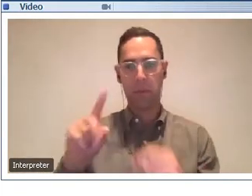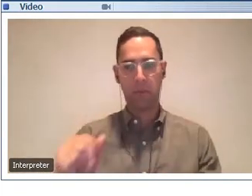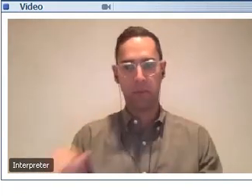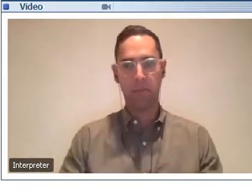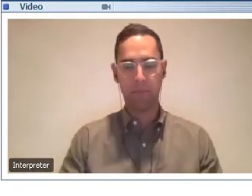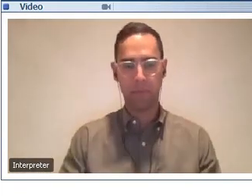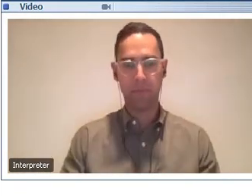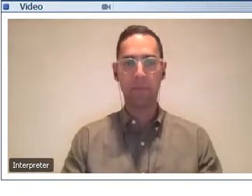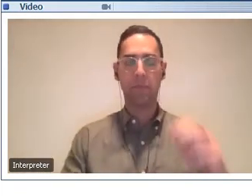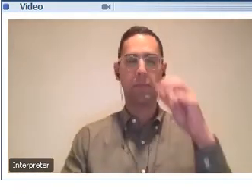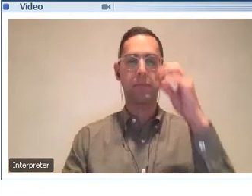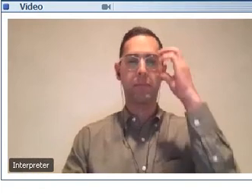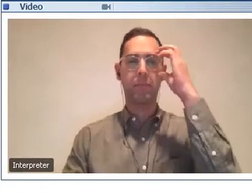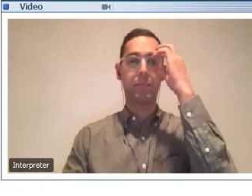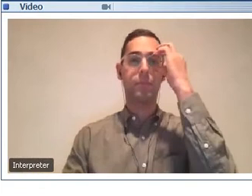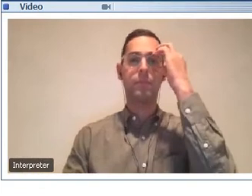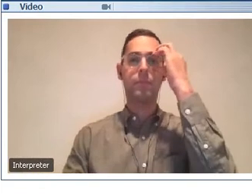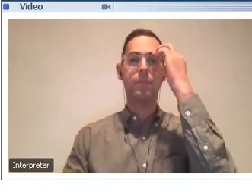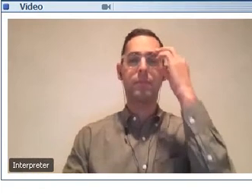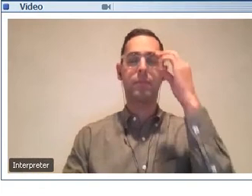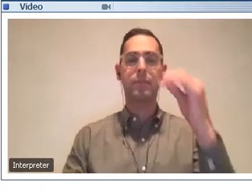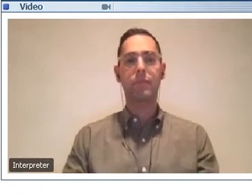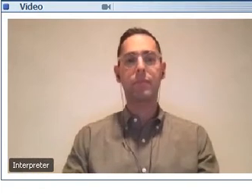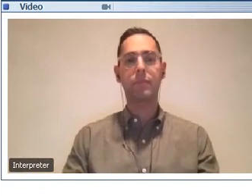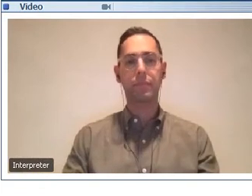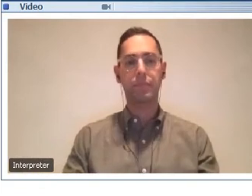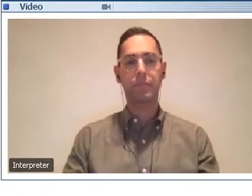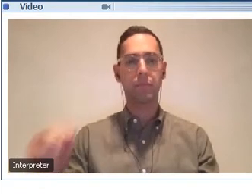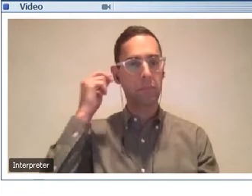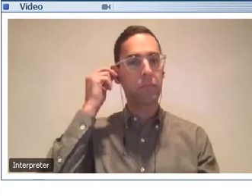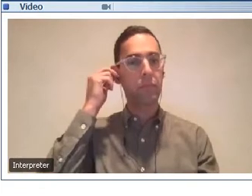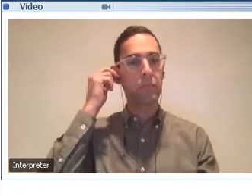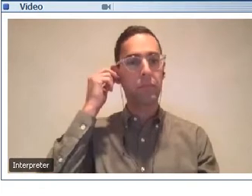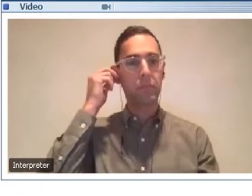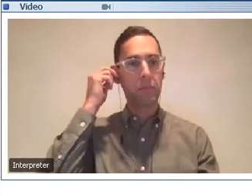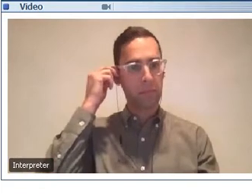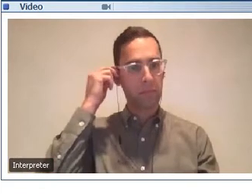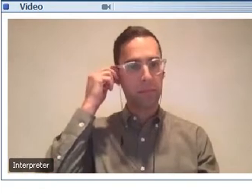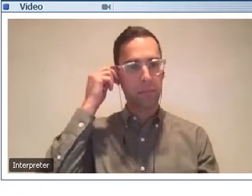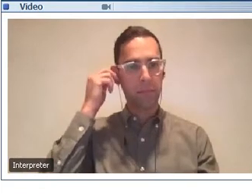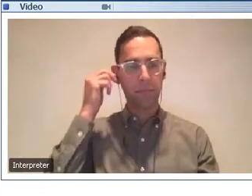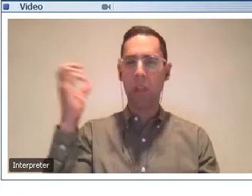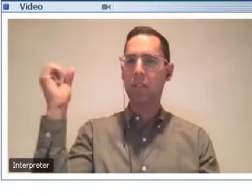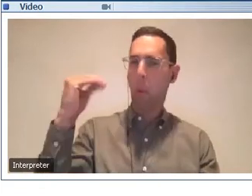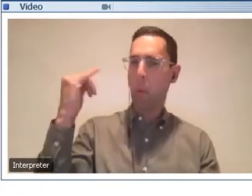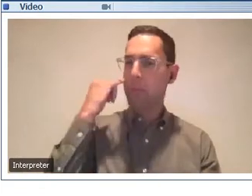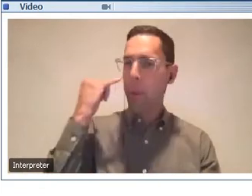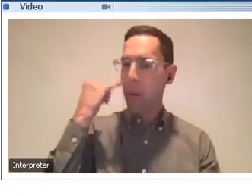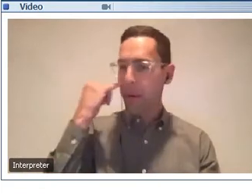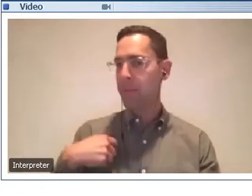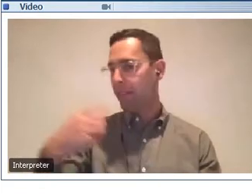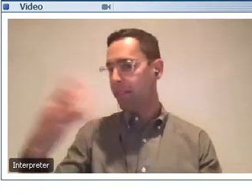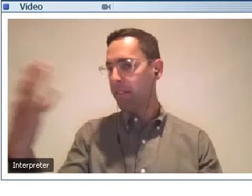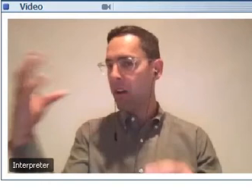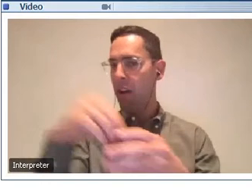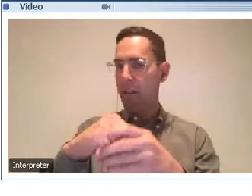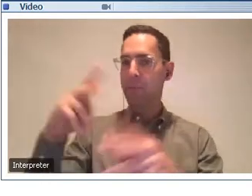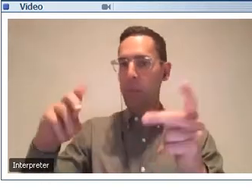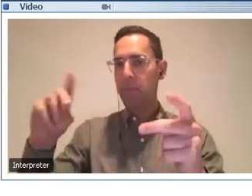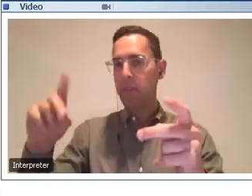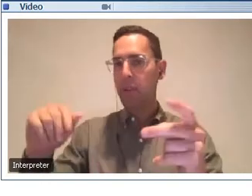finally, as we think about sort of these broad cross-stakeholder collaborations, I think it's really important